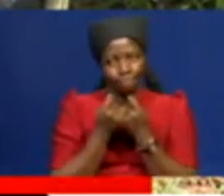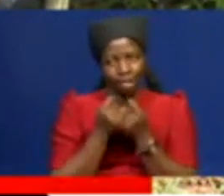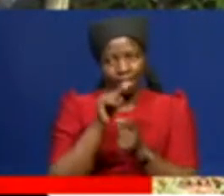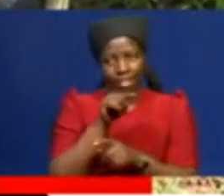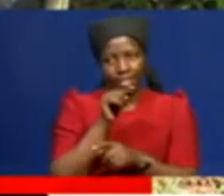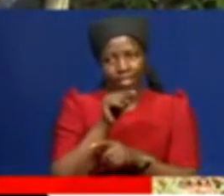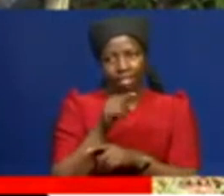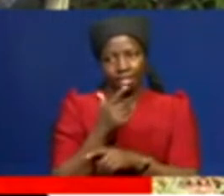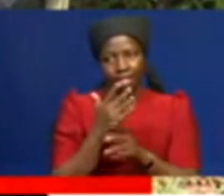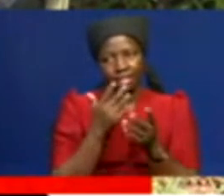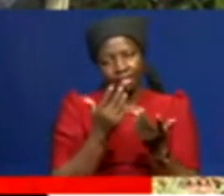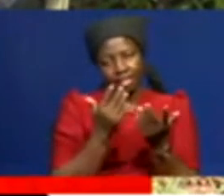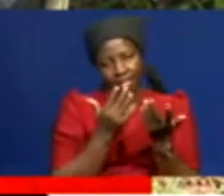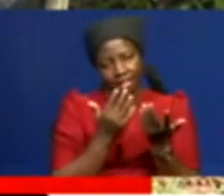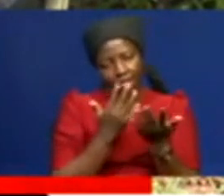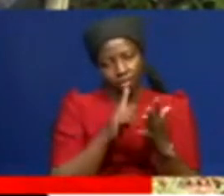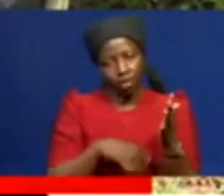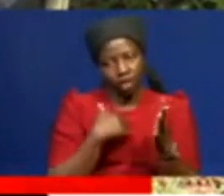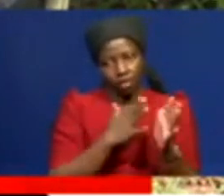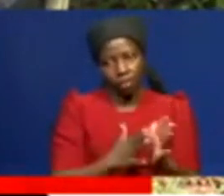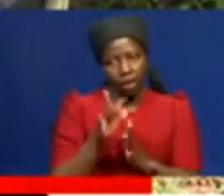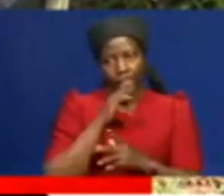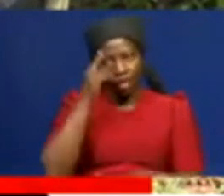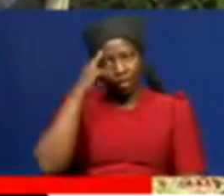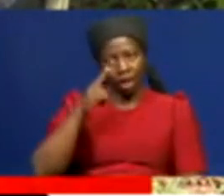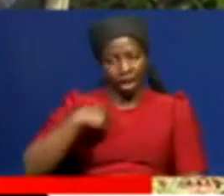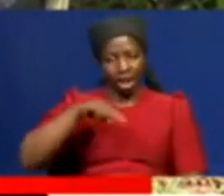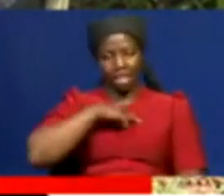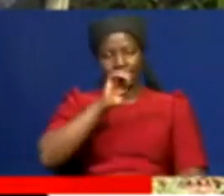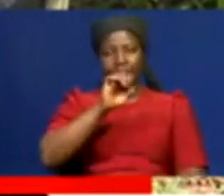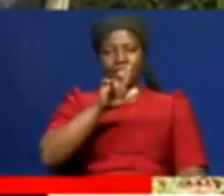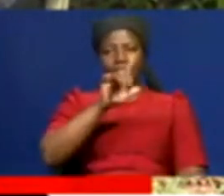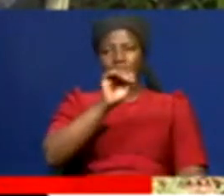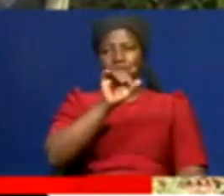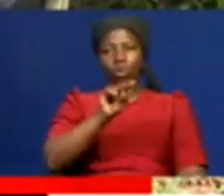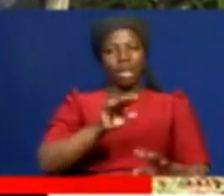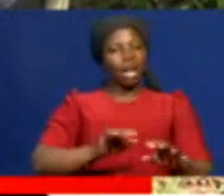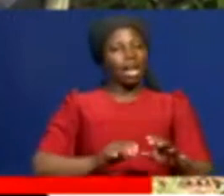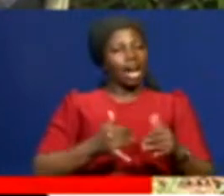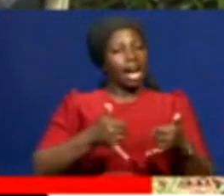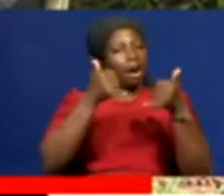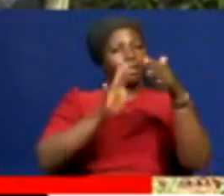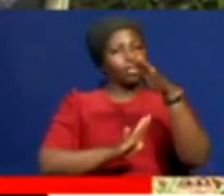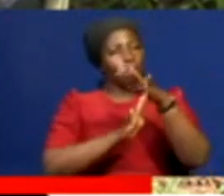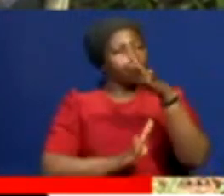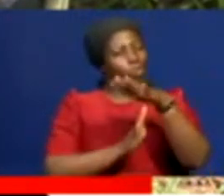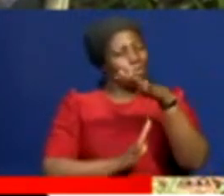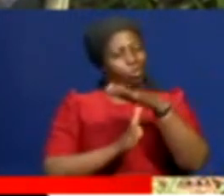is a crowd puller. For us, Elgon Cup is the epitome of everything. It's superb rivalry,